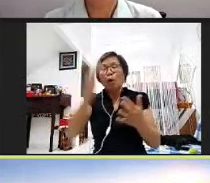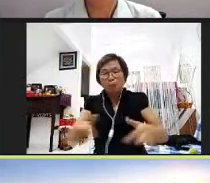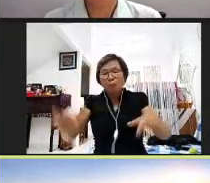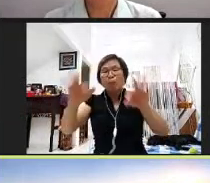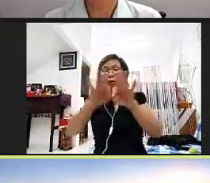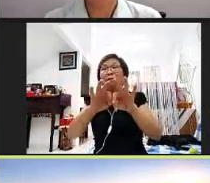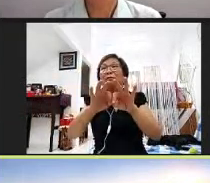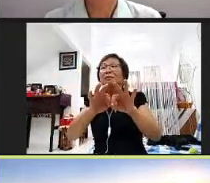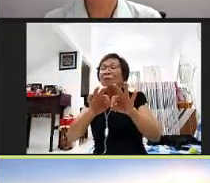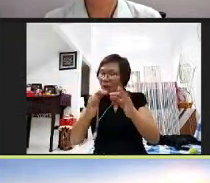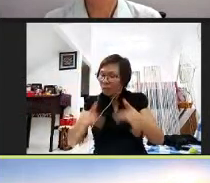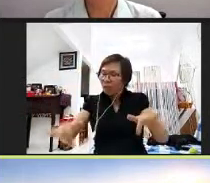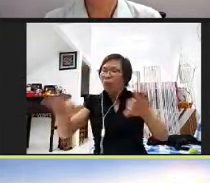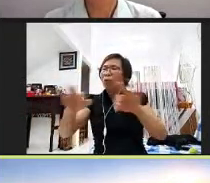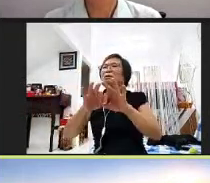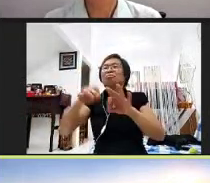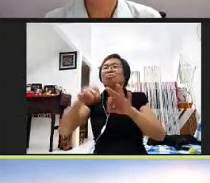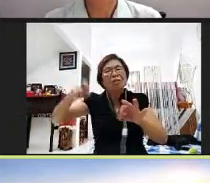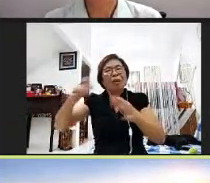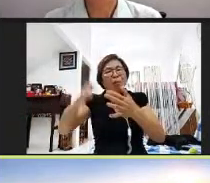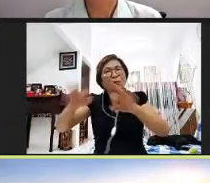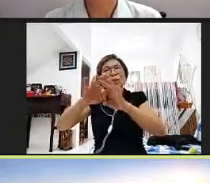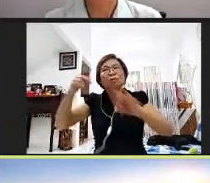should actually get vaccinated.